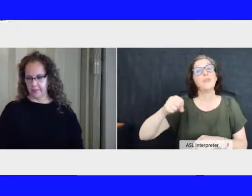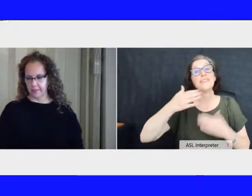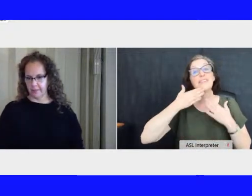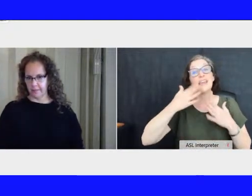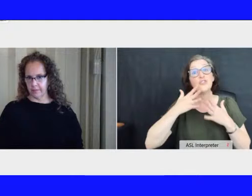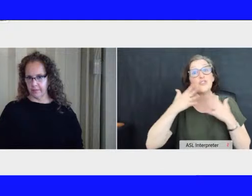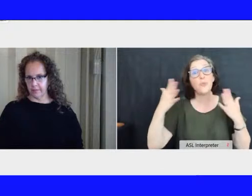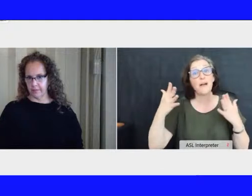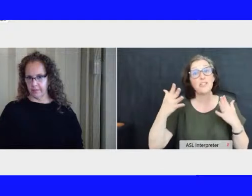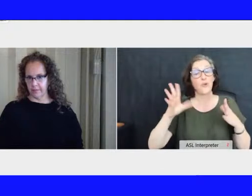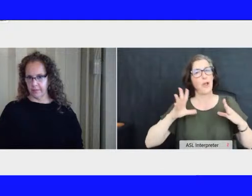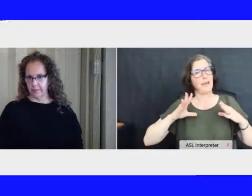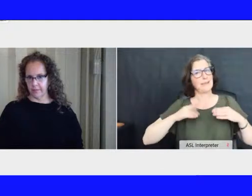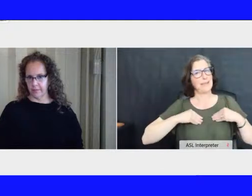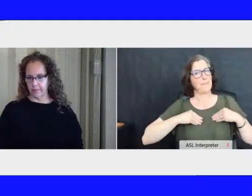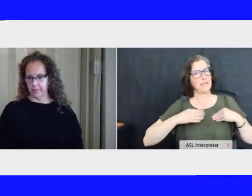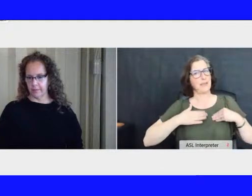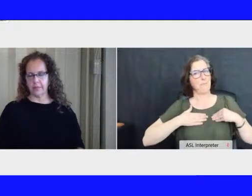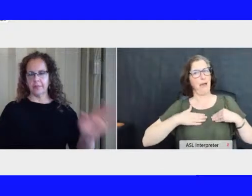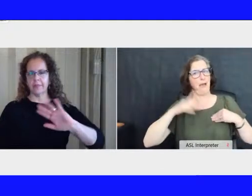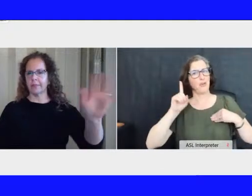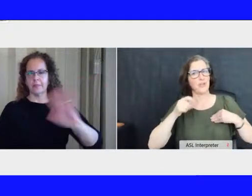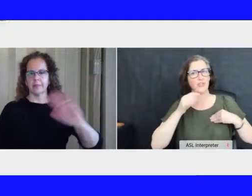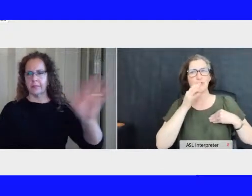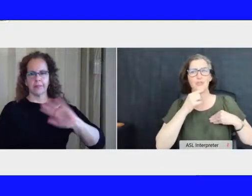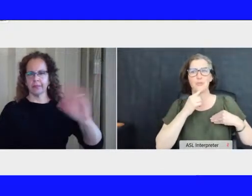Dr. Cass, do you think that